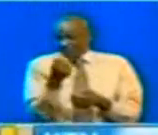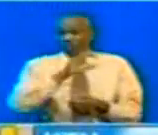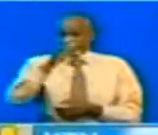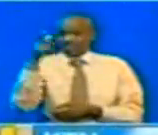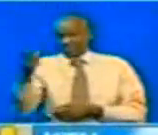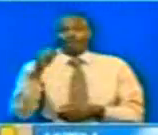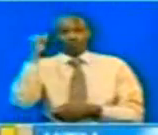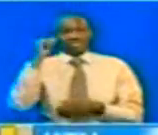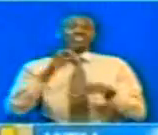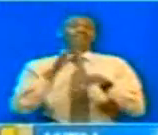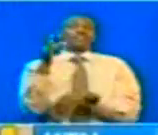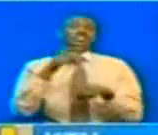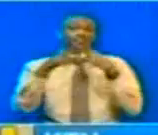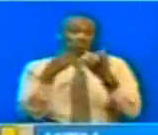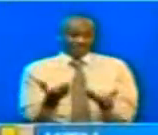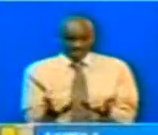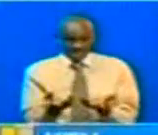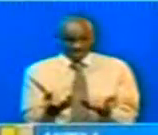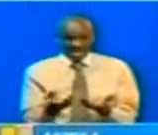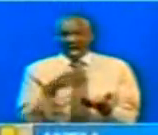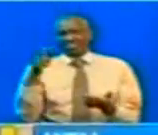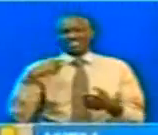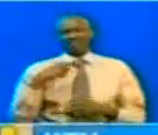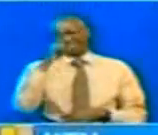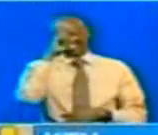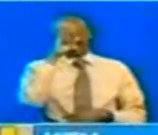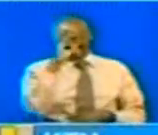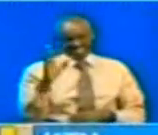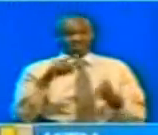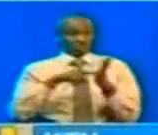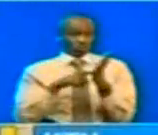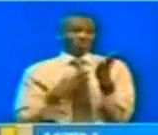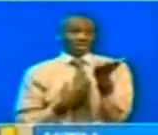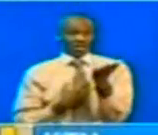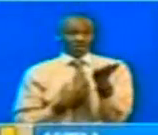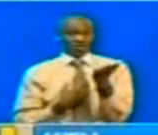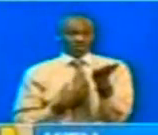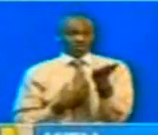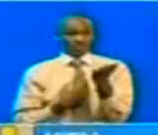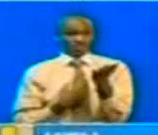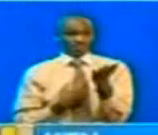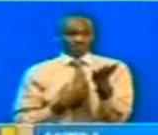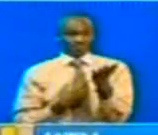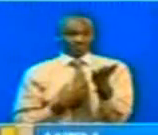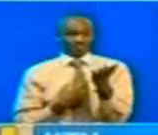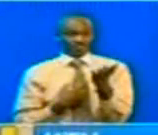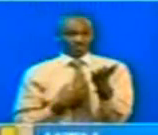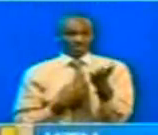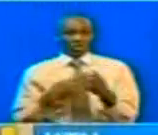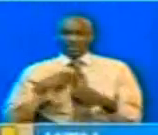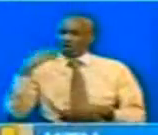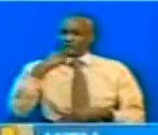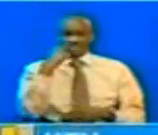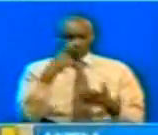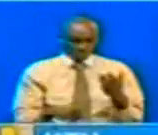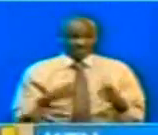counties. Those that have had very serious issues are a small number. Mm-hmm. And we've always said